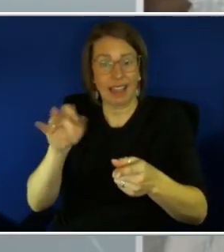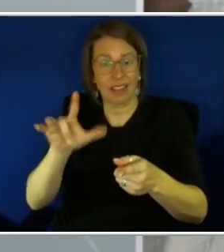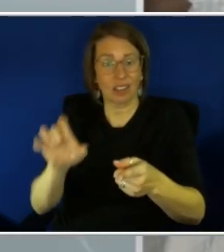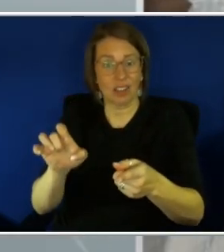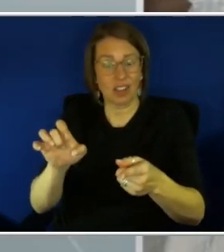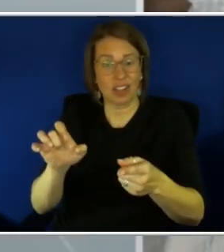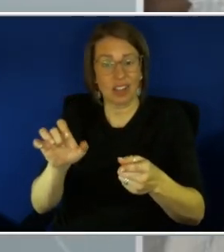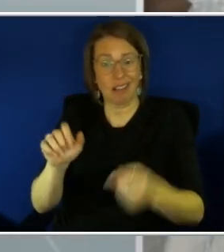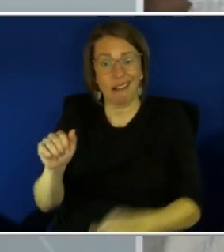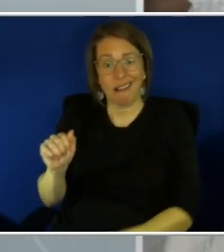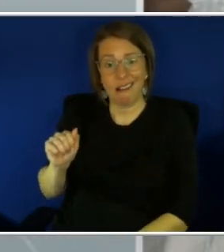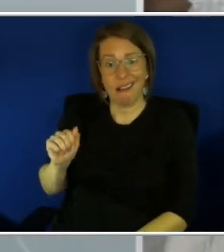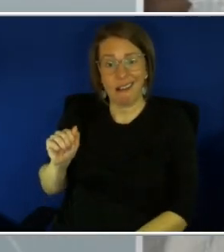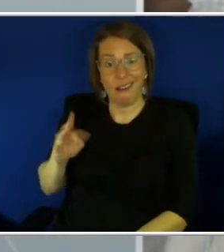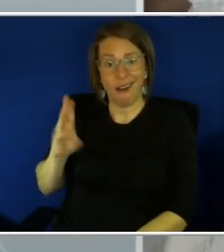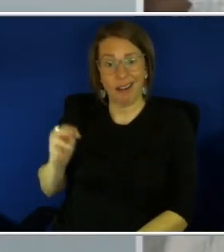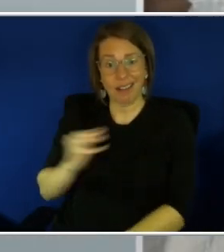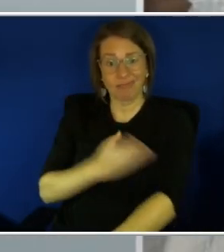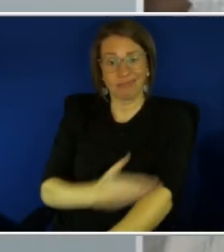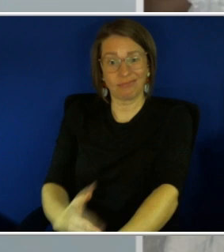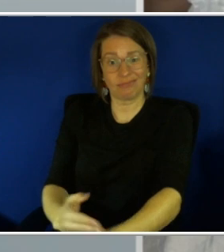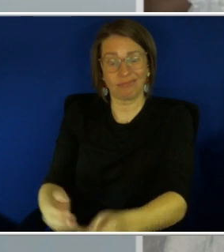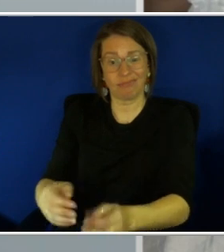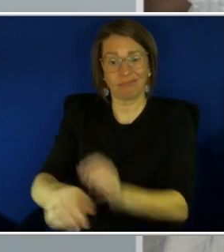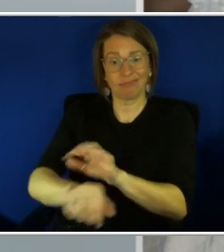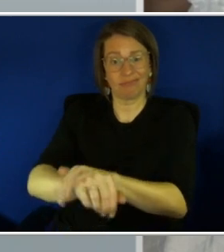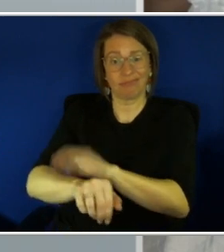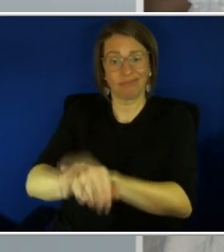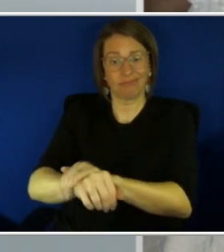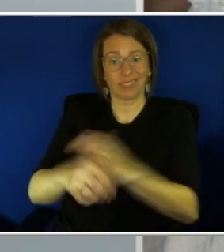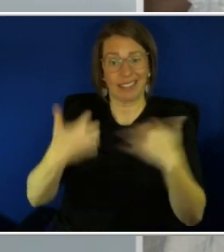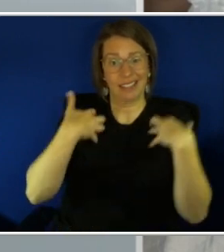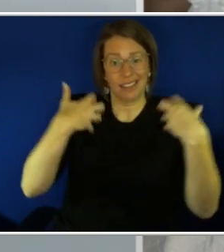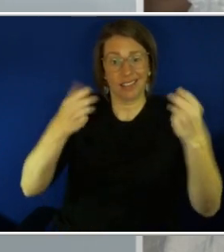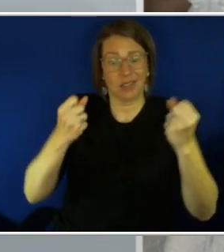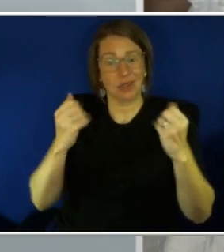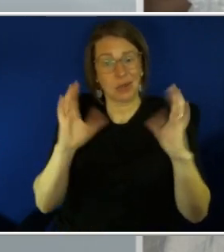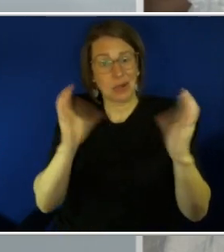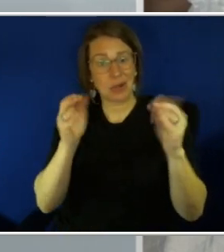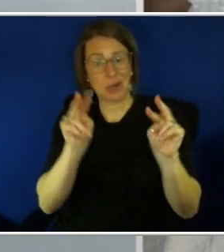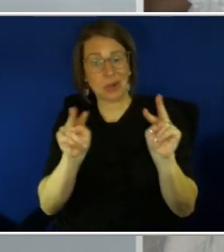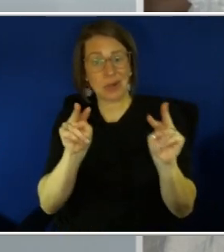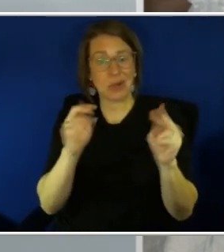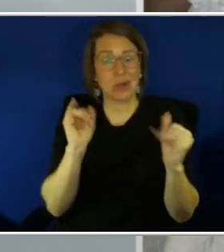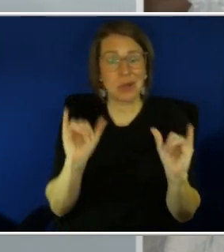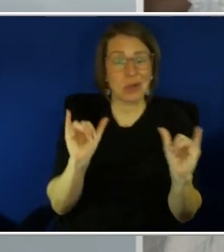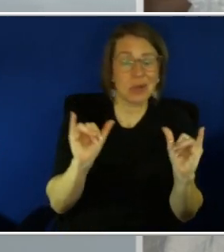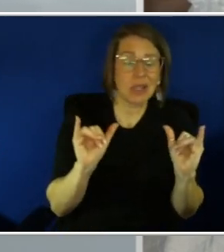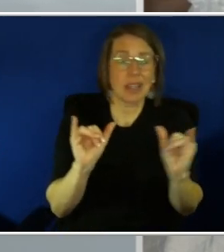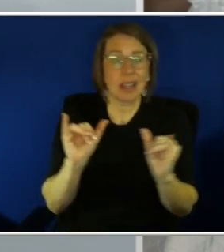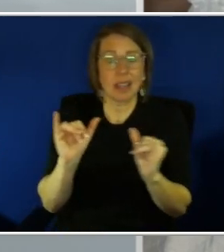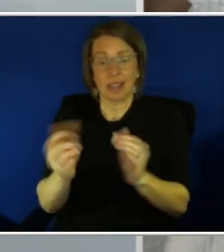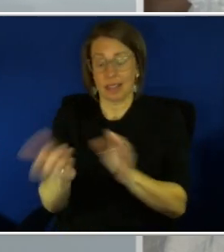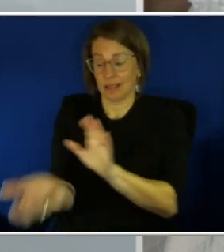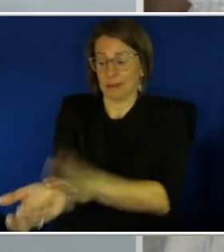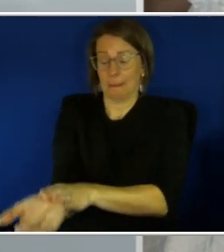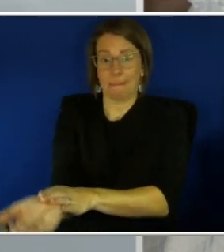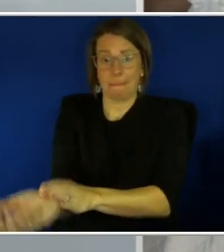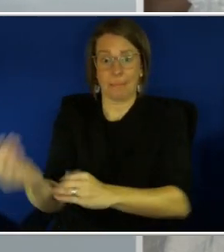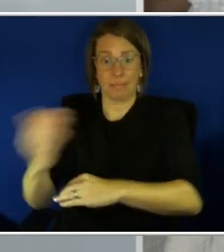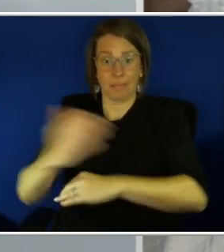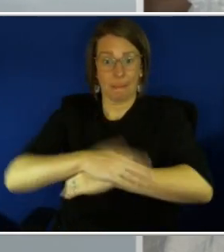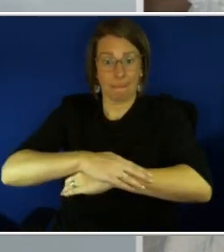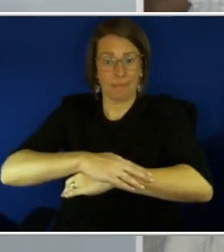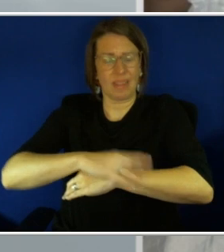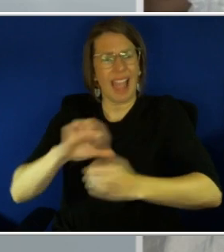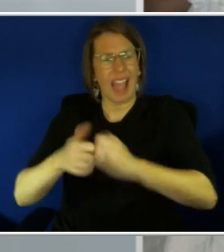yeah, let's look at that together up on the camera there. So the skin from the arm went to the ankle, but how did you replace the skin